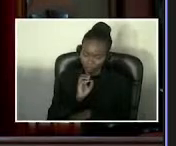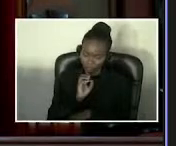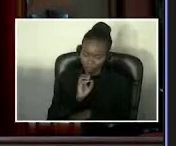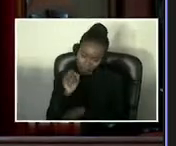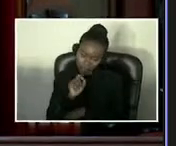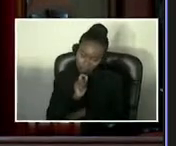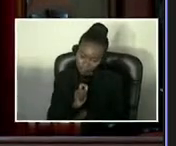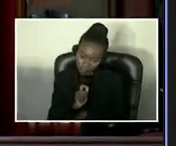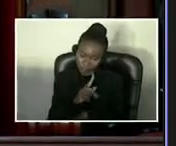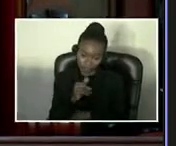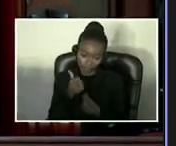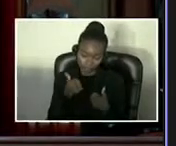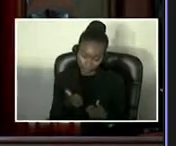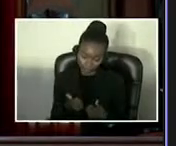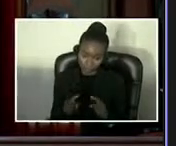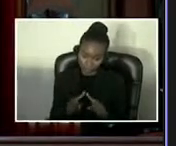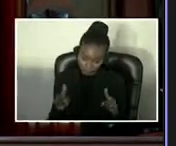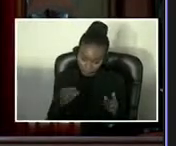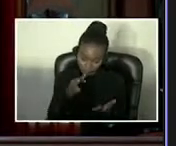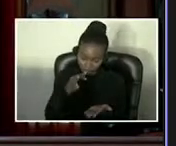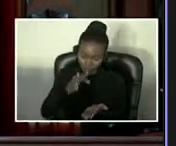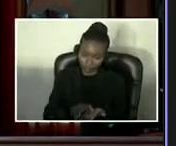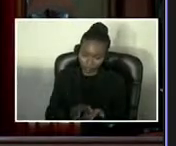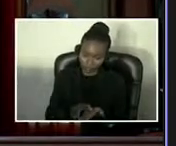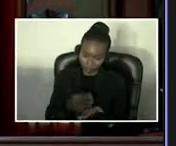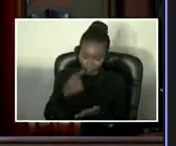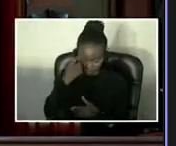situation we once suggested that